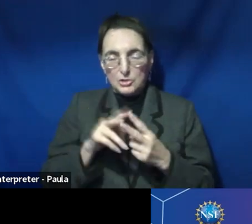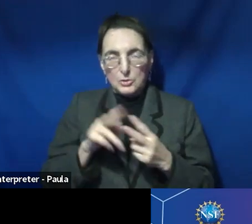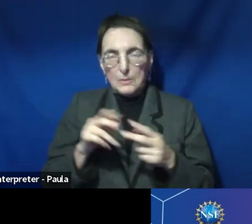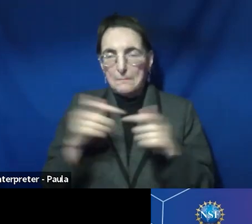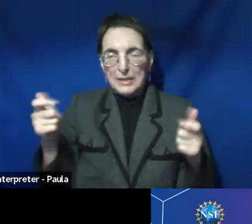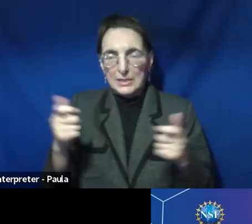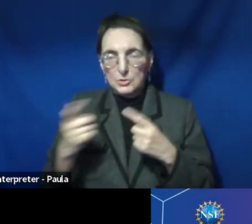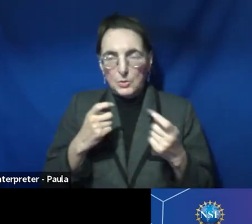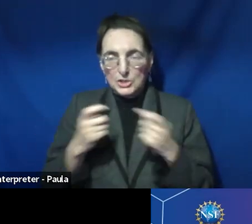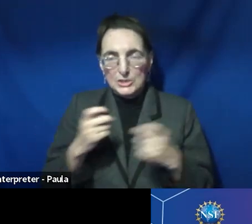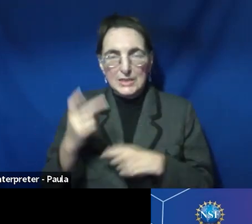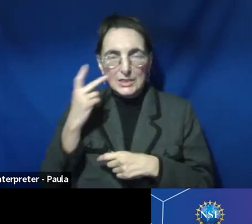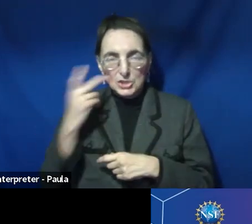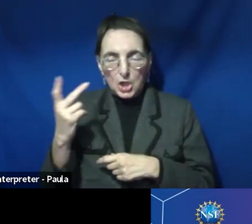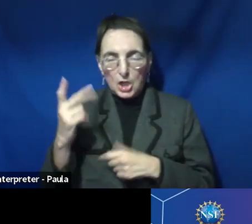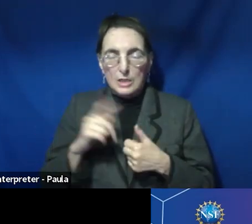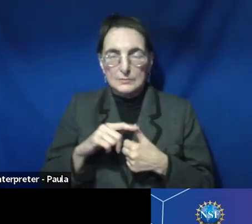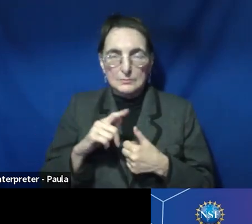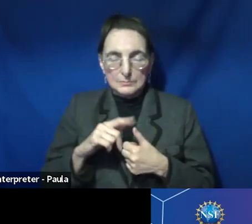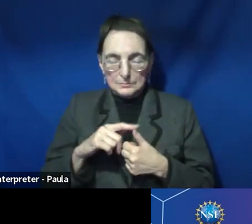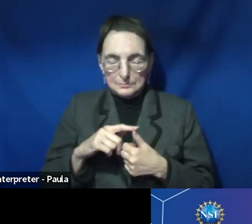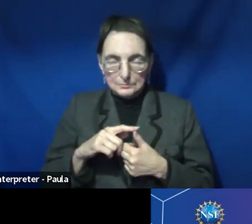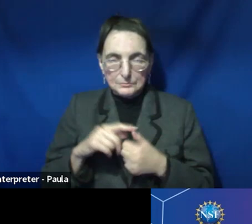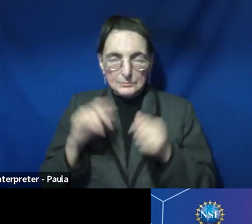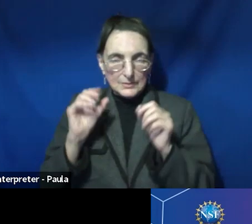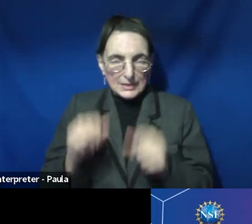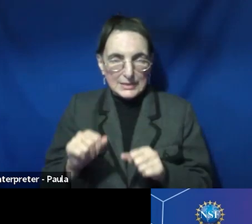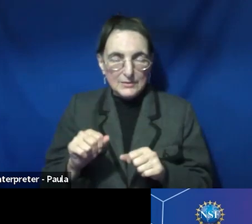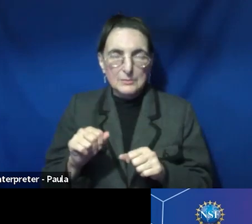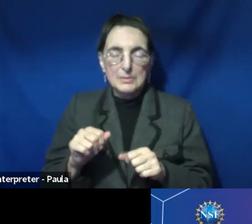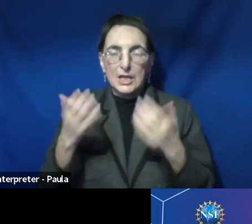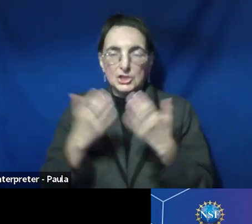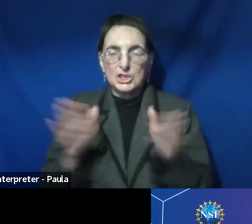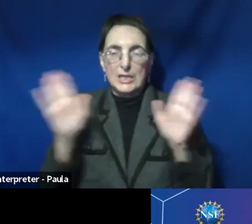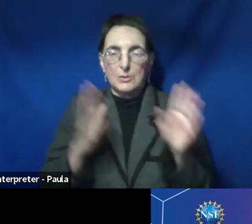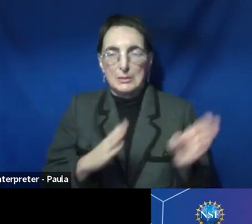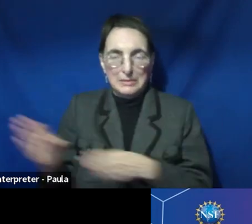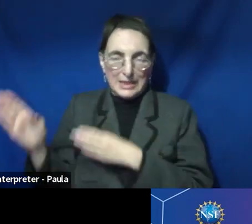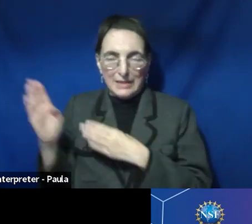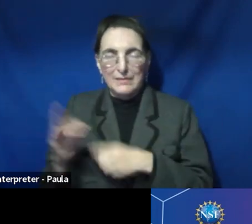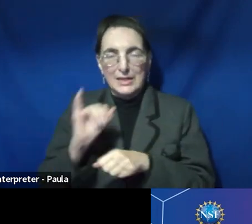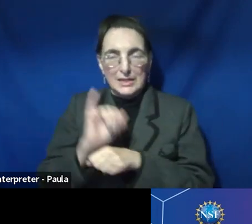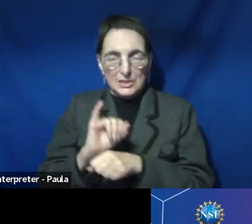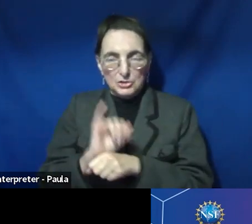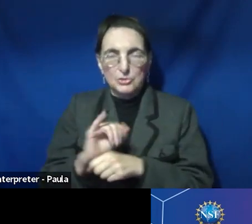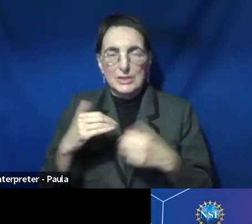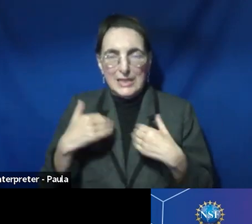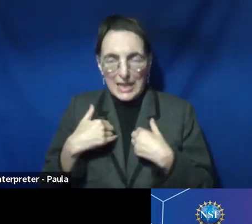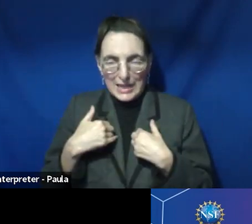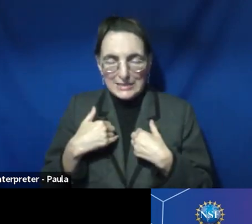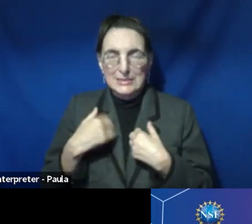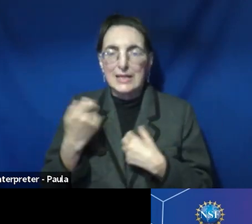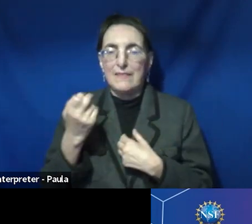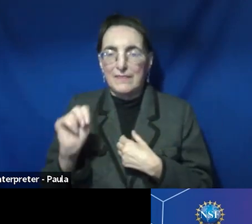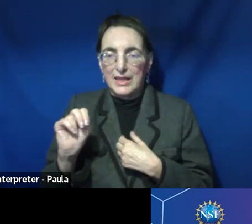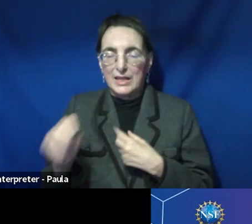that I saw, which were, one, can there be a generic plan that an institution has? And then the